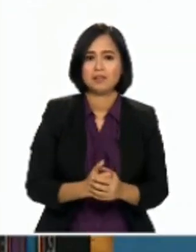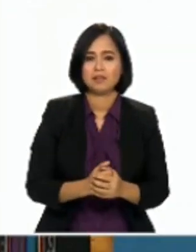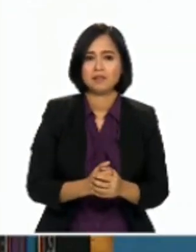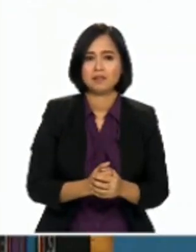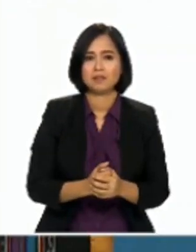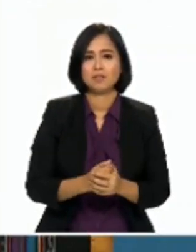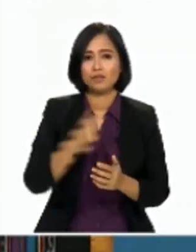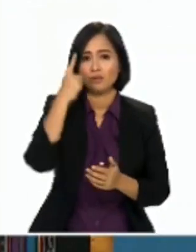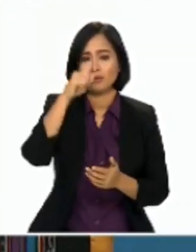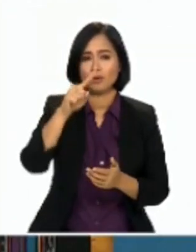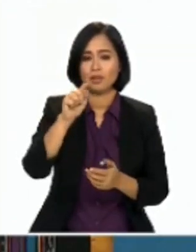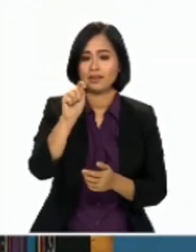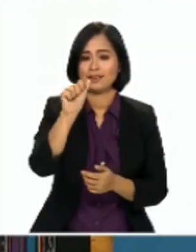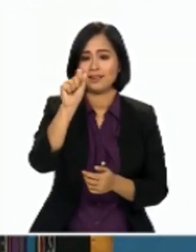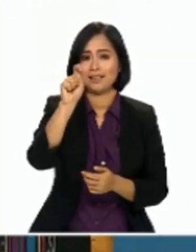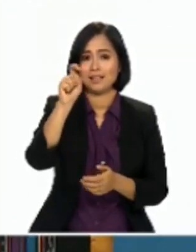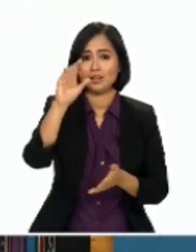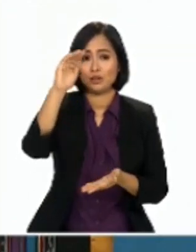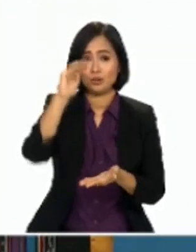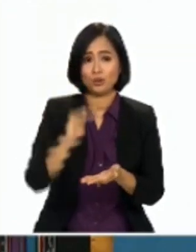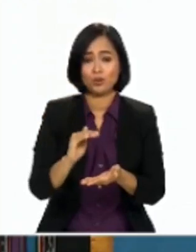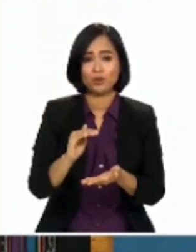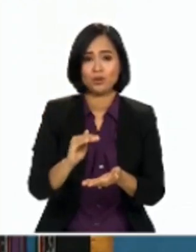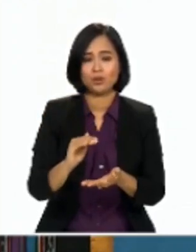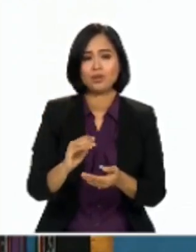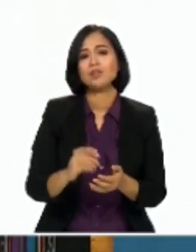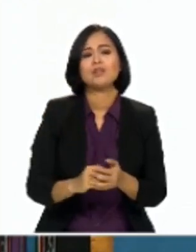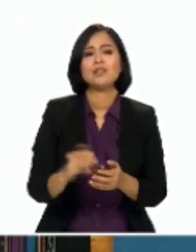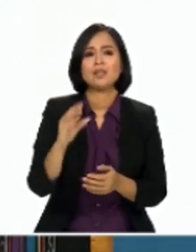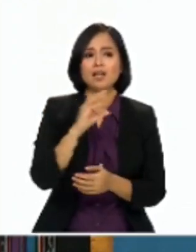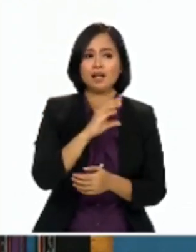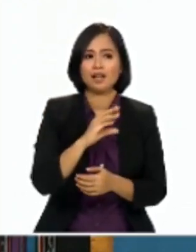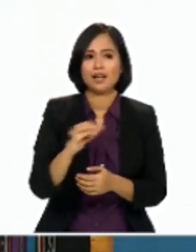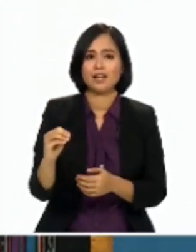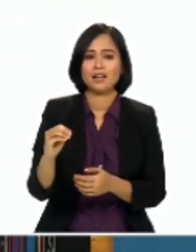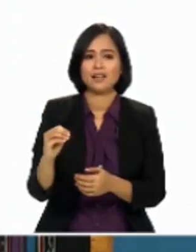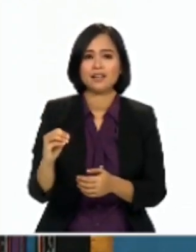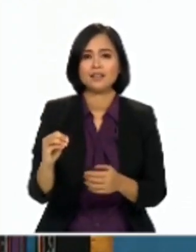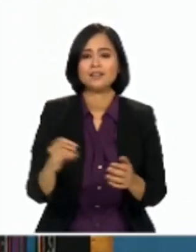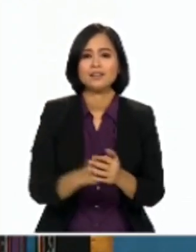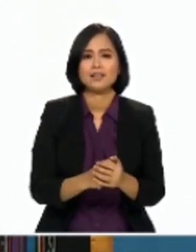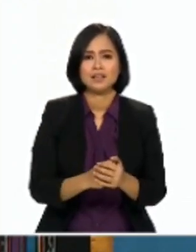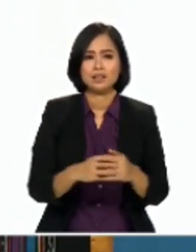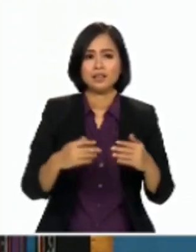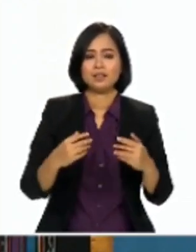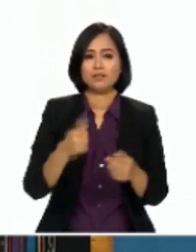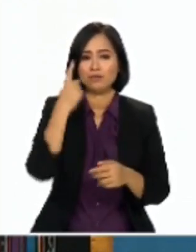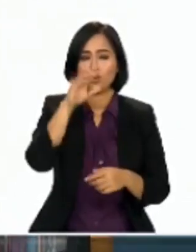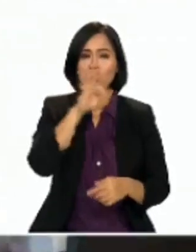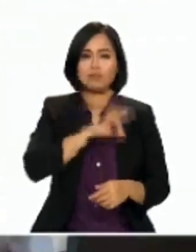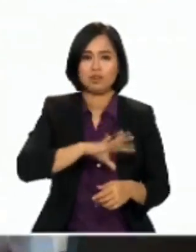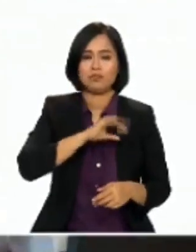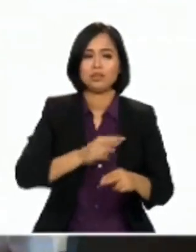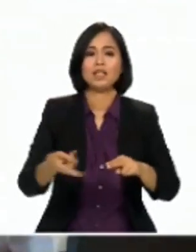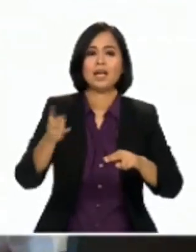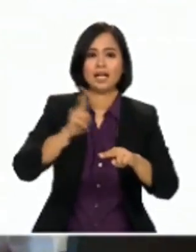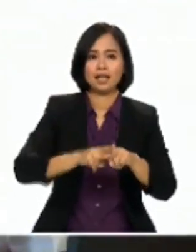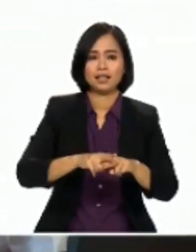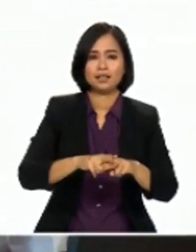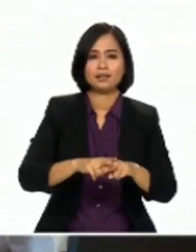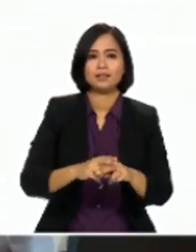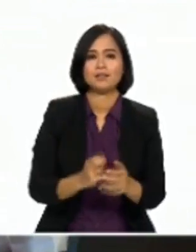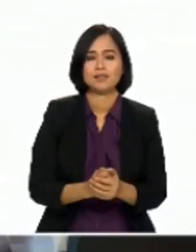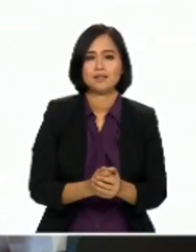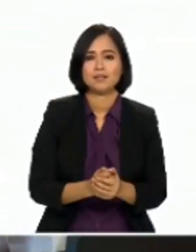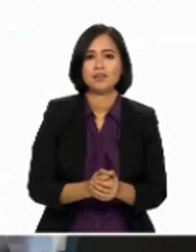corporate income tax and rationalize the unimproved fiscal incentives. It will energize our